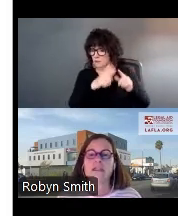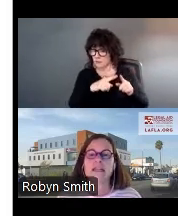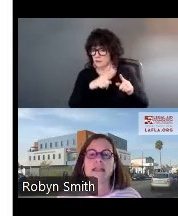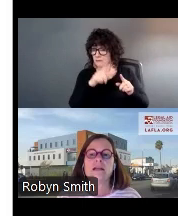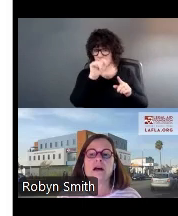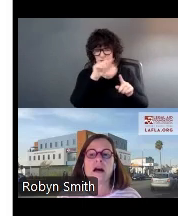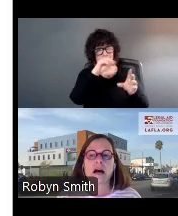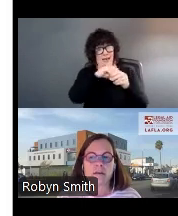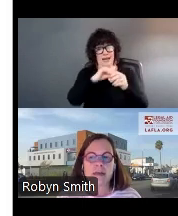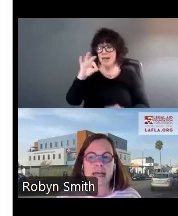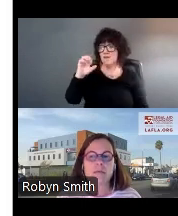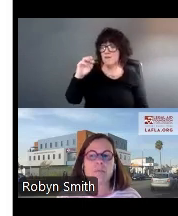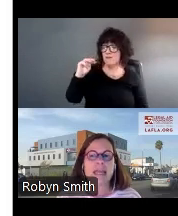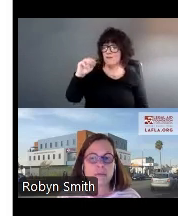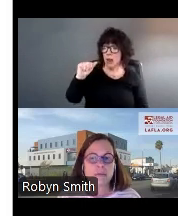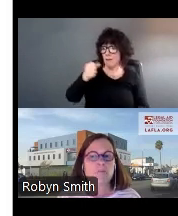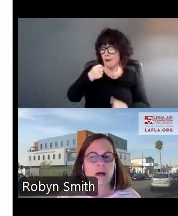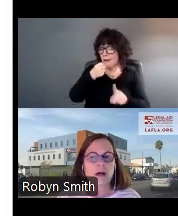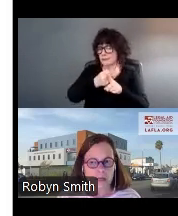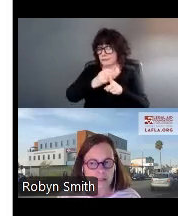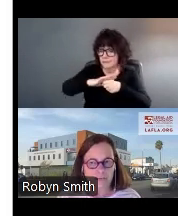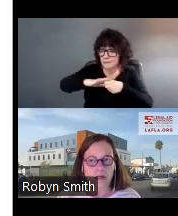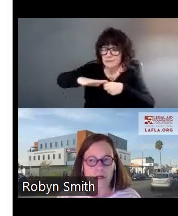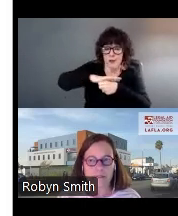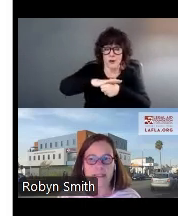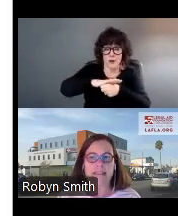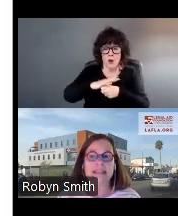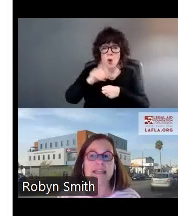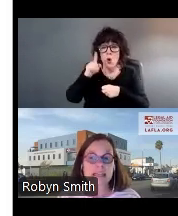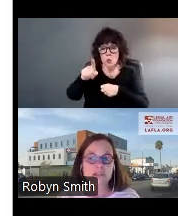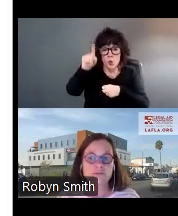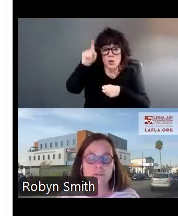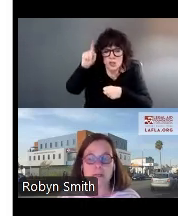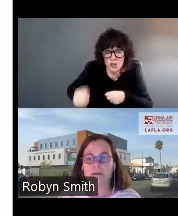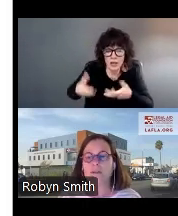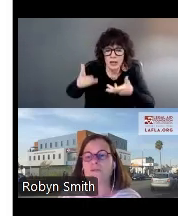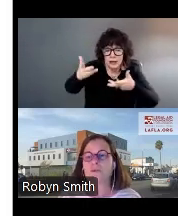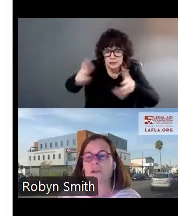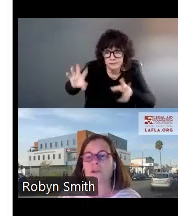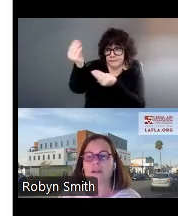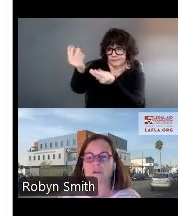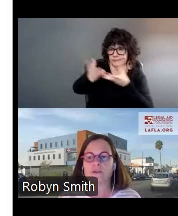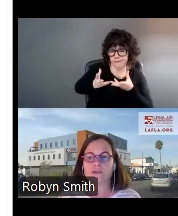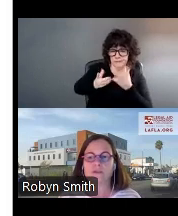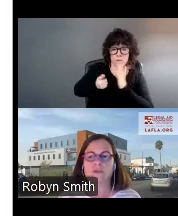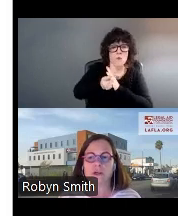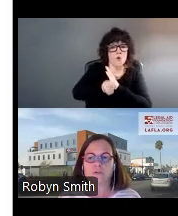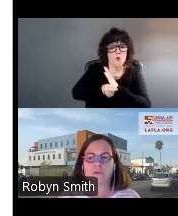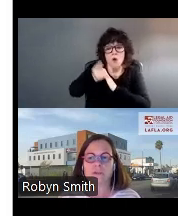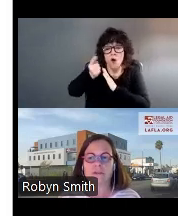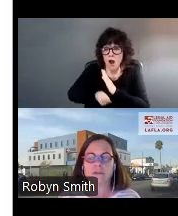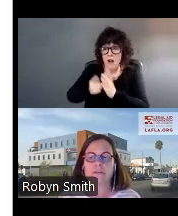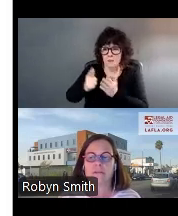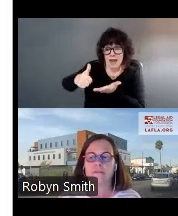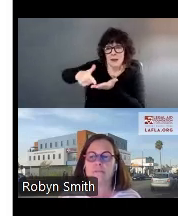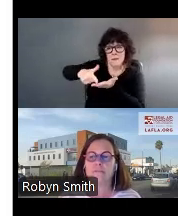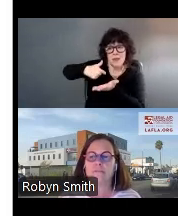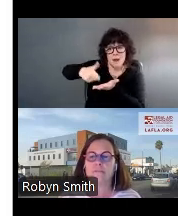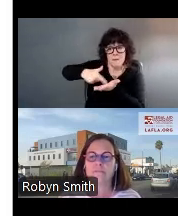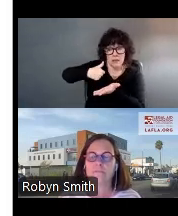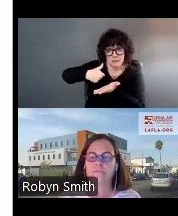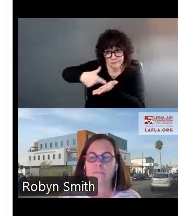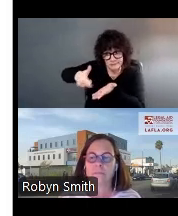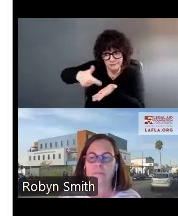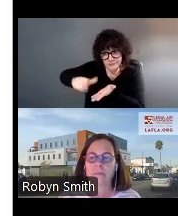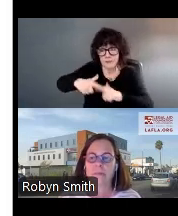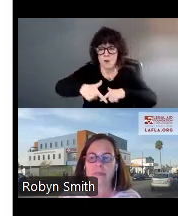you should get an automatic payment pause called a disaster forbearance for your federal student loans.